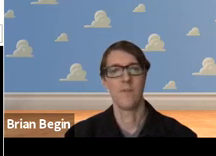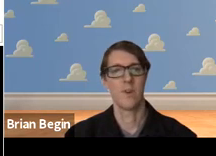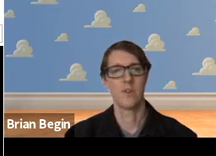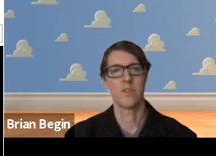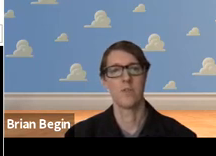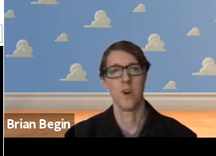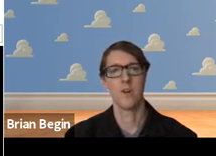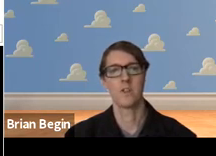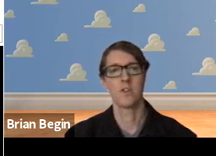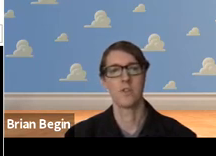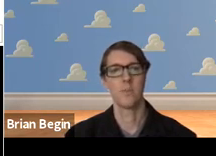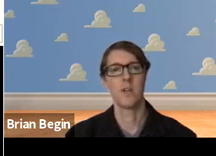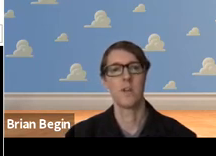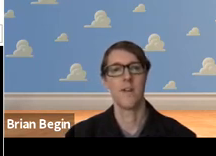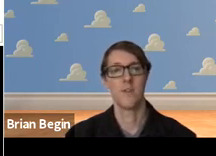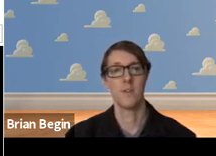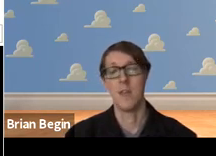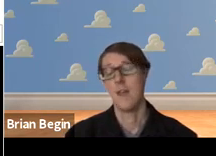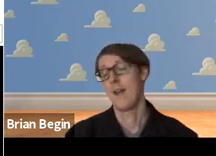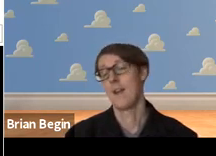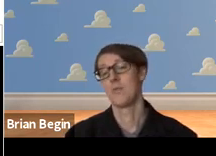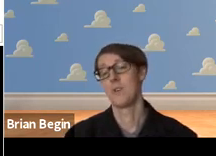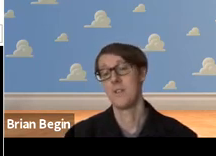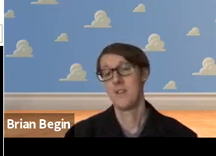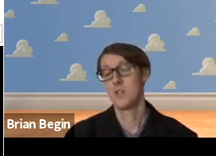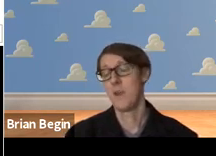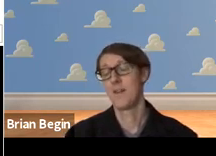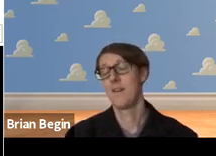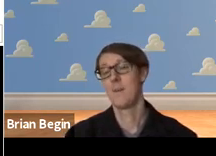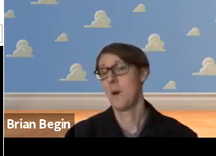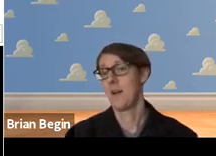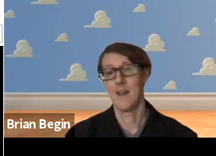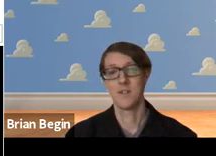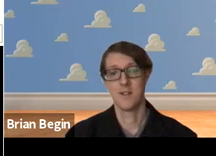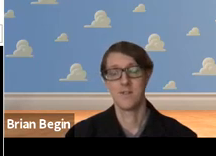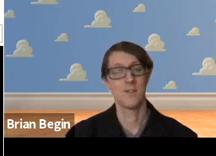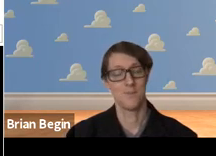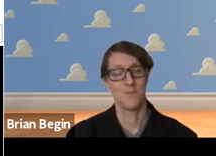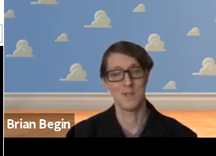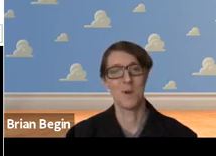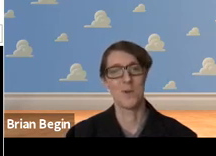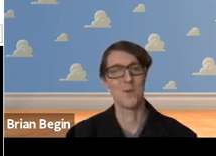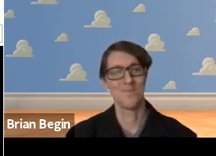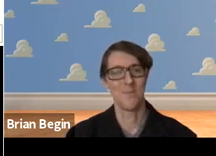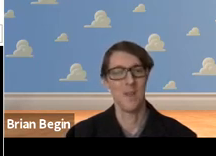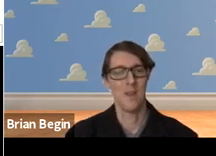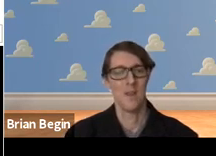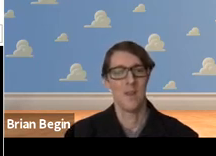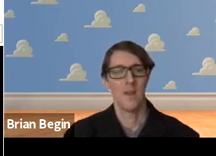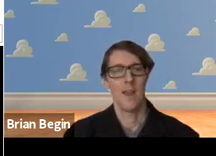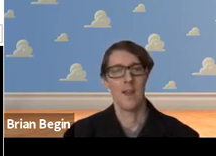employment first through targeted social media efforts and has recently expanded into podcasting. So that's pretty cool.